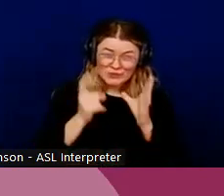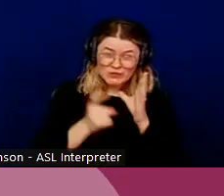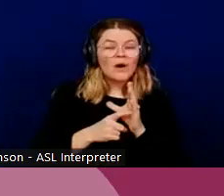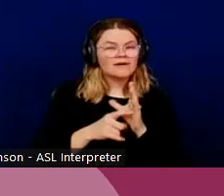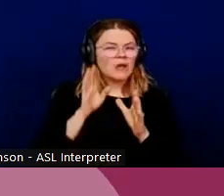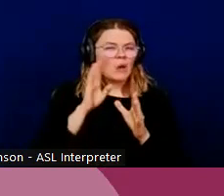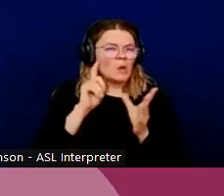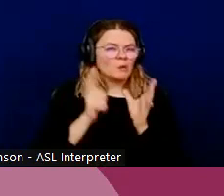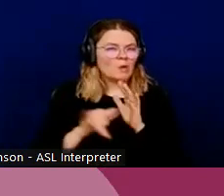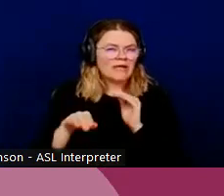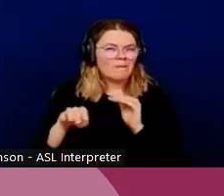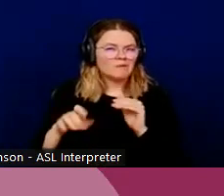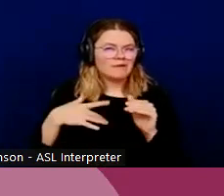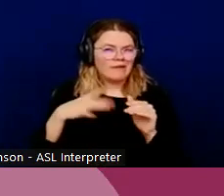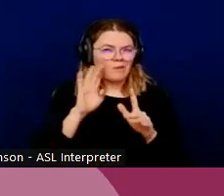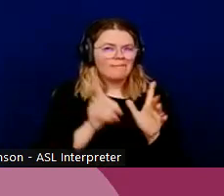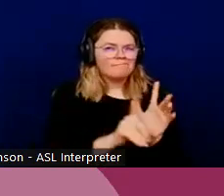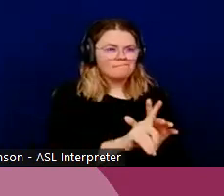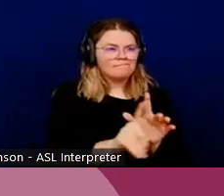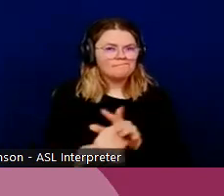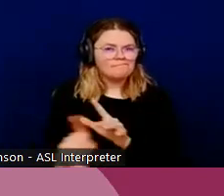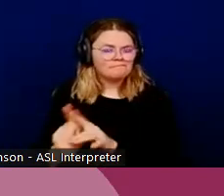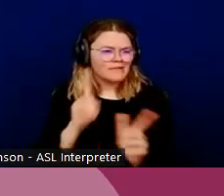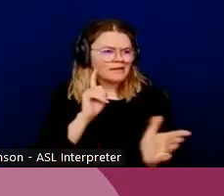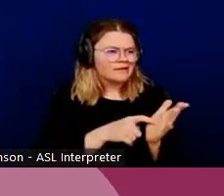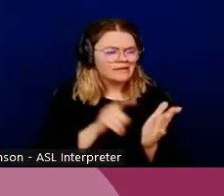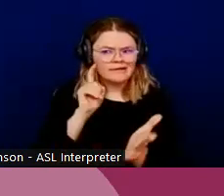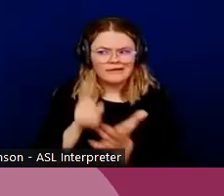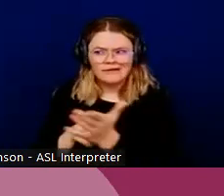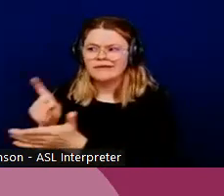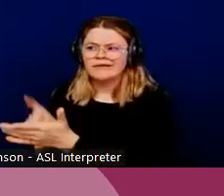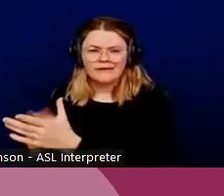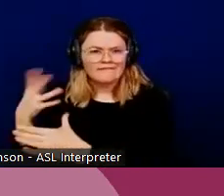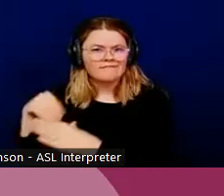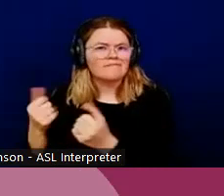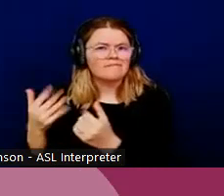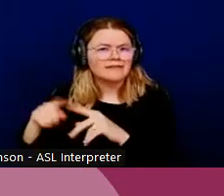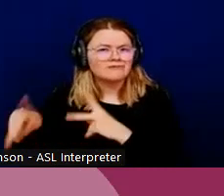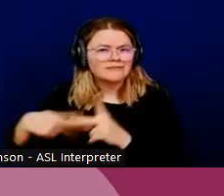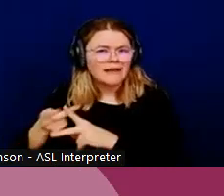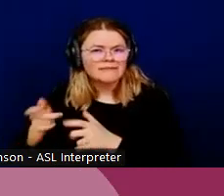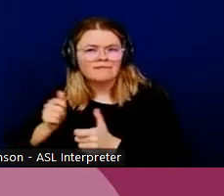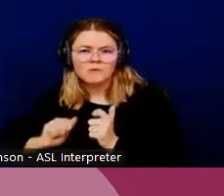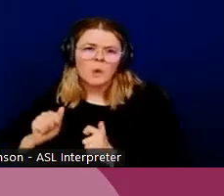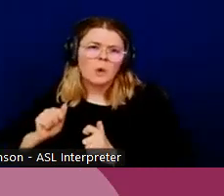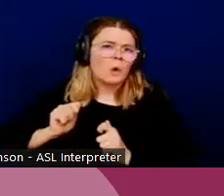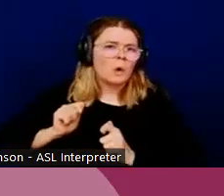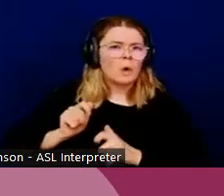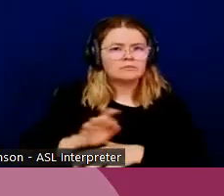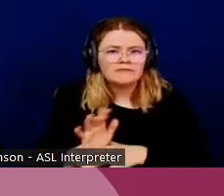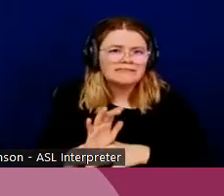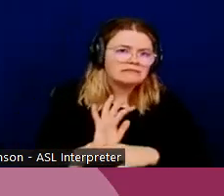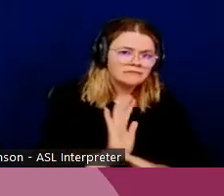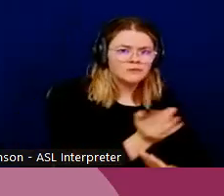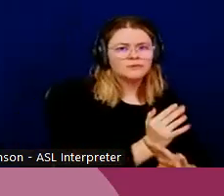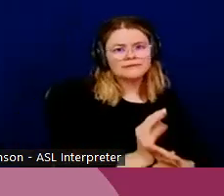And that's something to think about. And we also kind of urge you to take it seriously, as